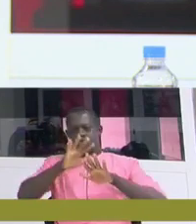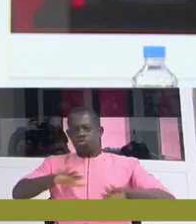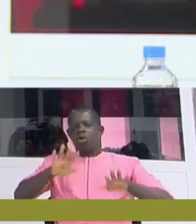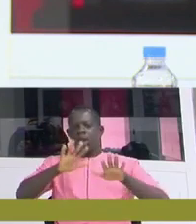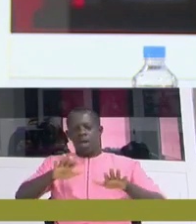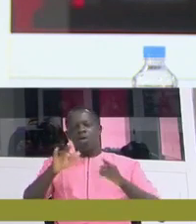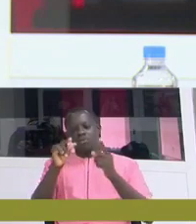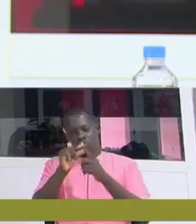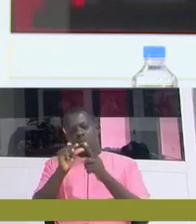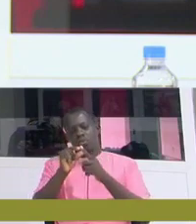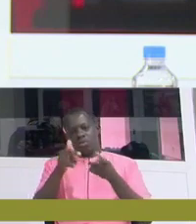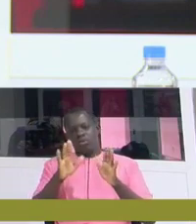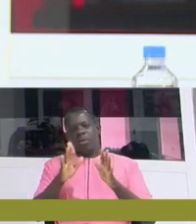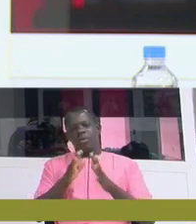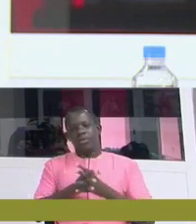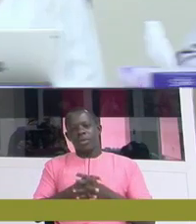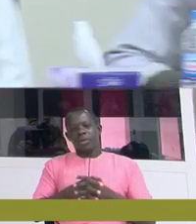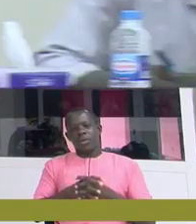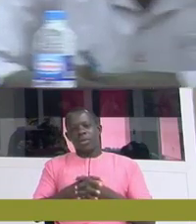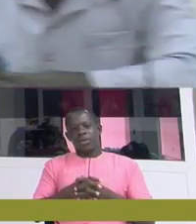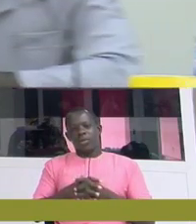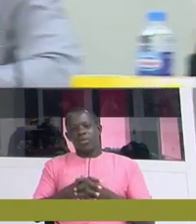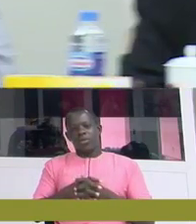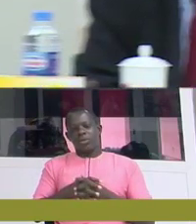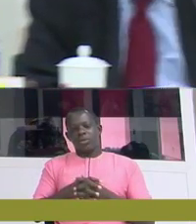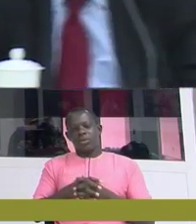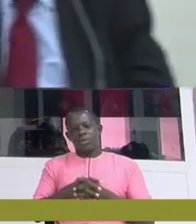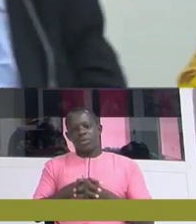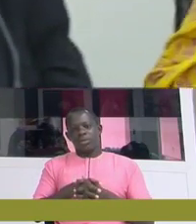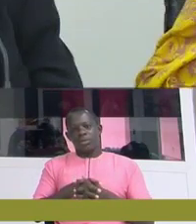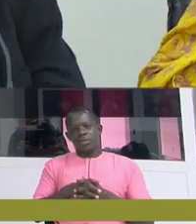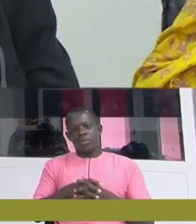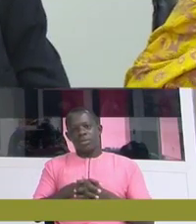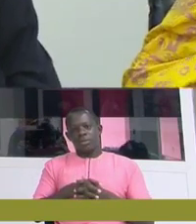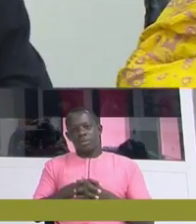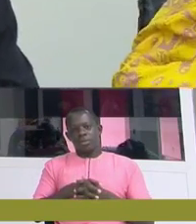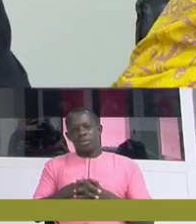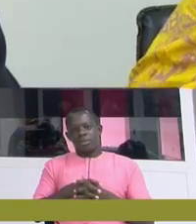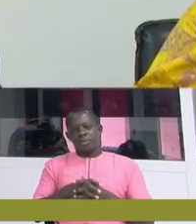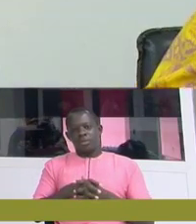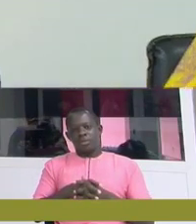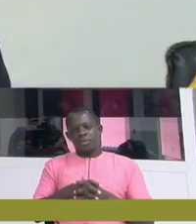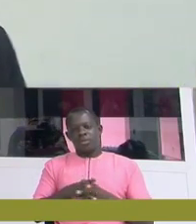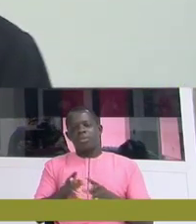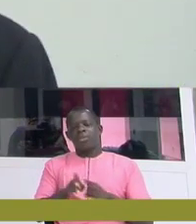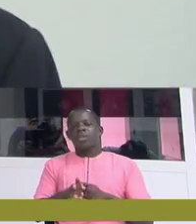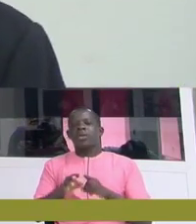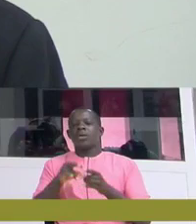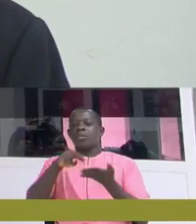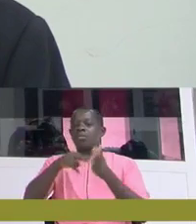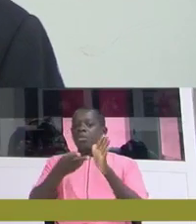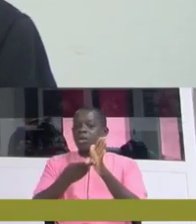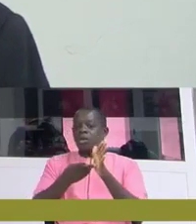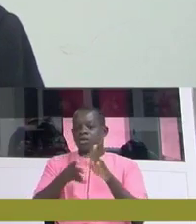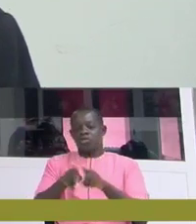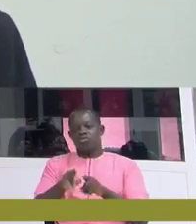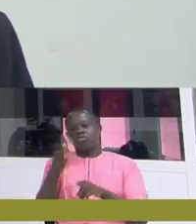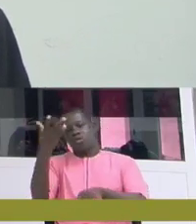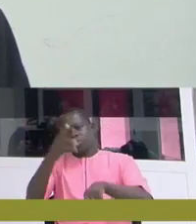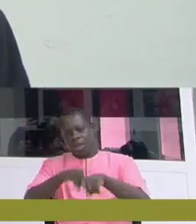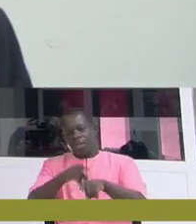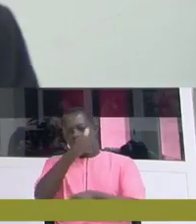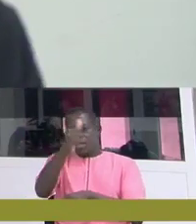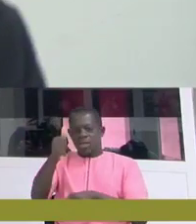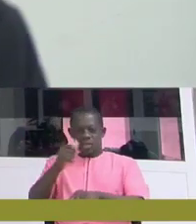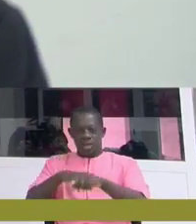Jola kangoto. I think that is their language in Jola for an elder. Kai watu wati kofanye. I said to him, each